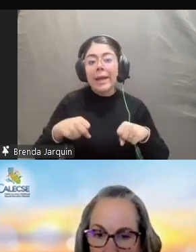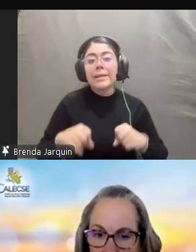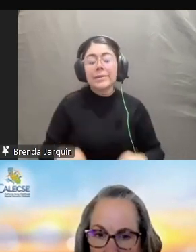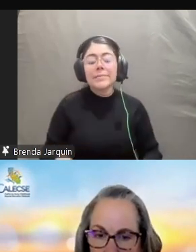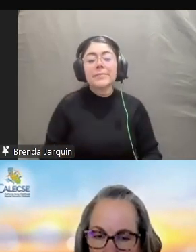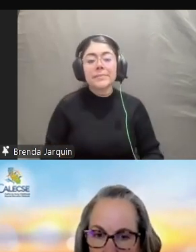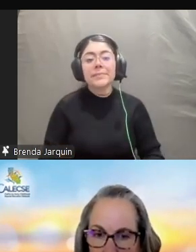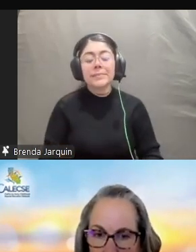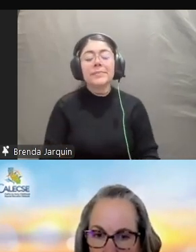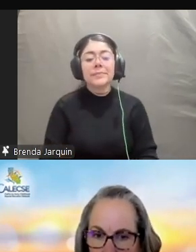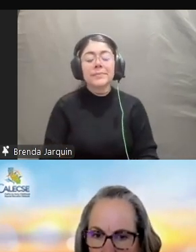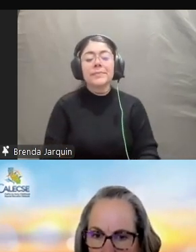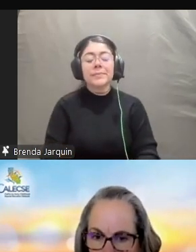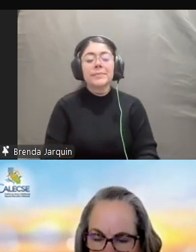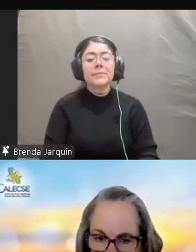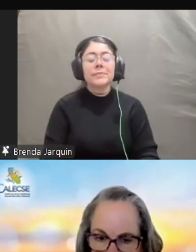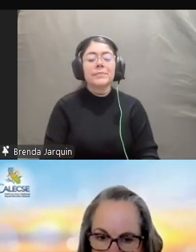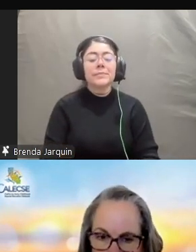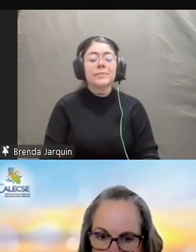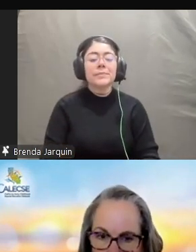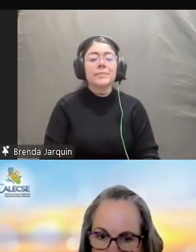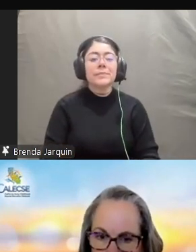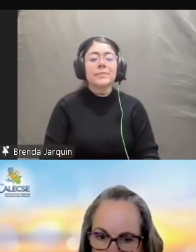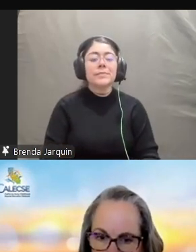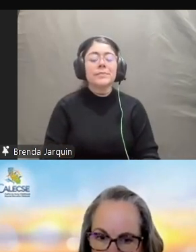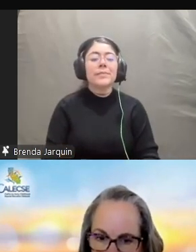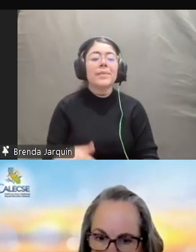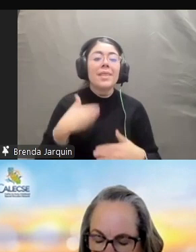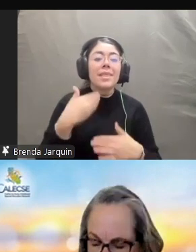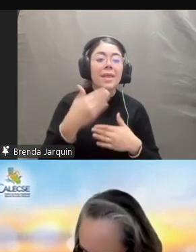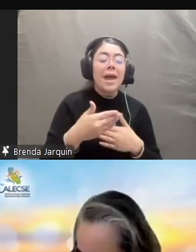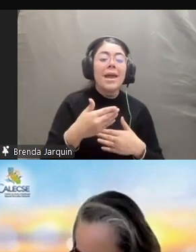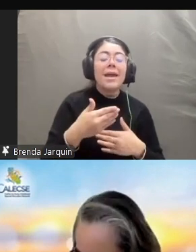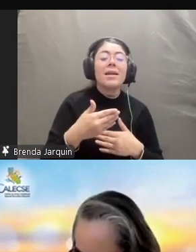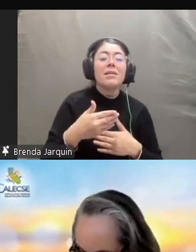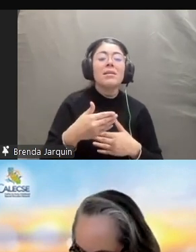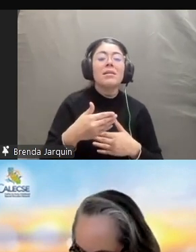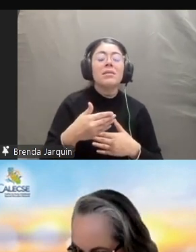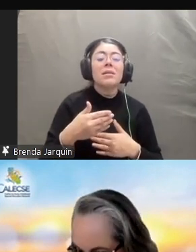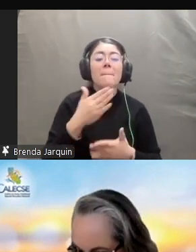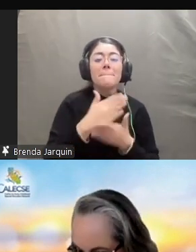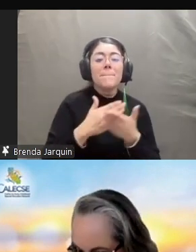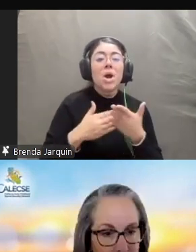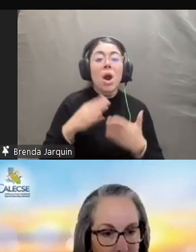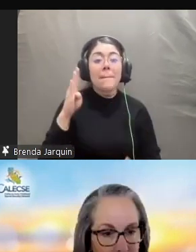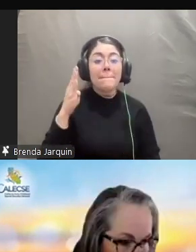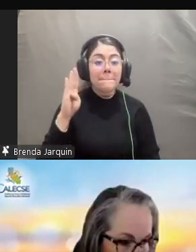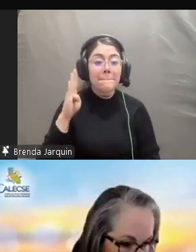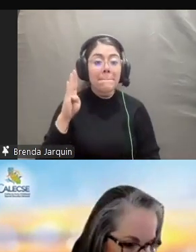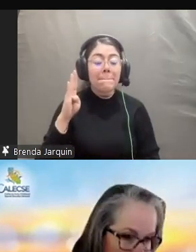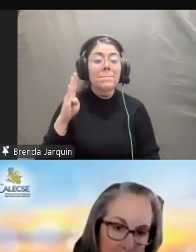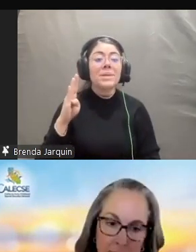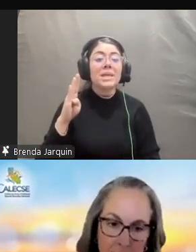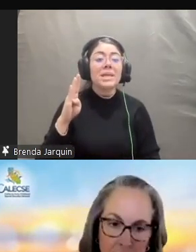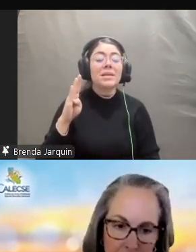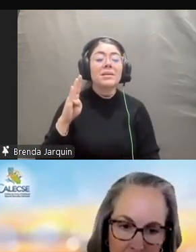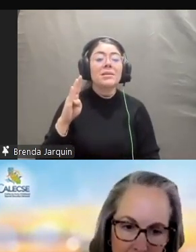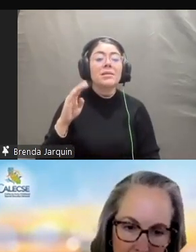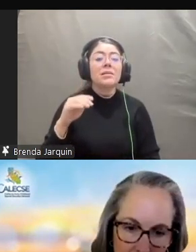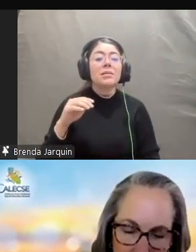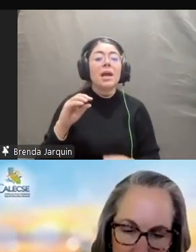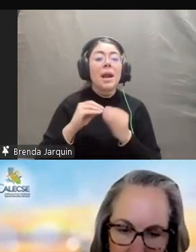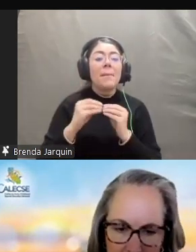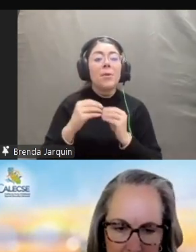finally on section B, back to the flow chart, steps 12 and 13. Once you've finalized